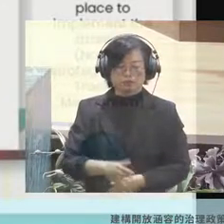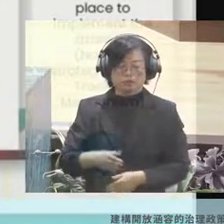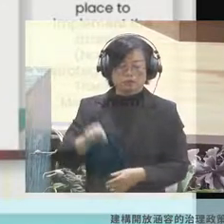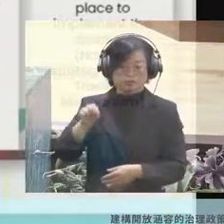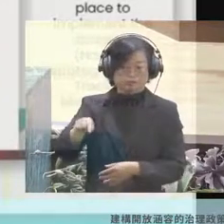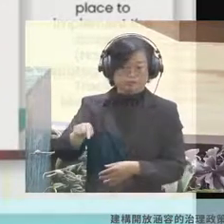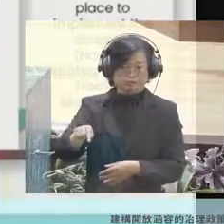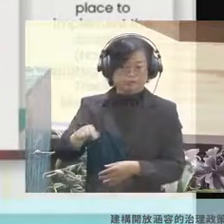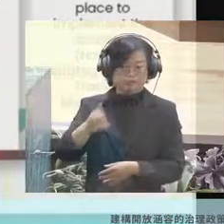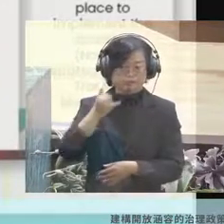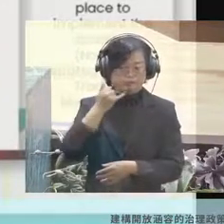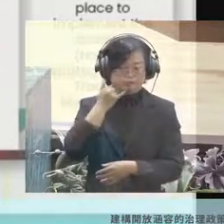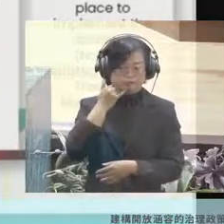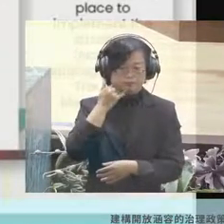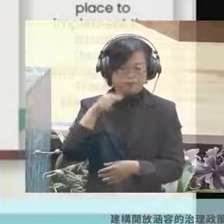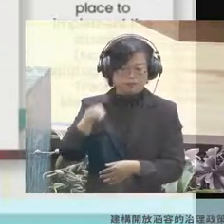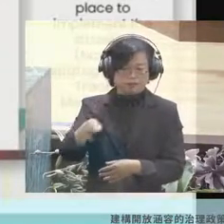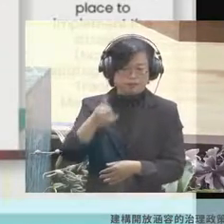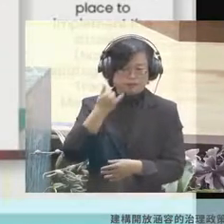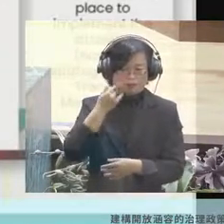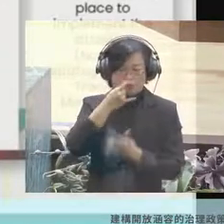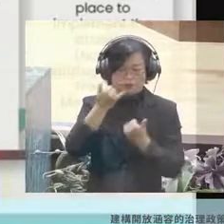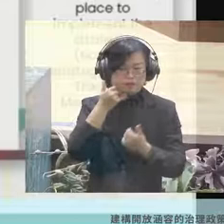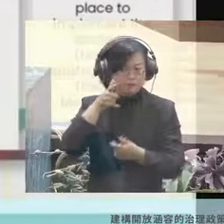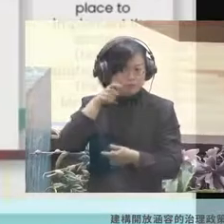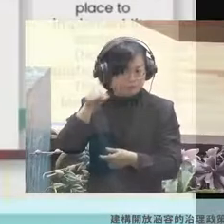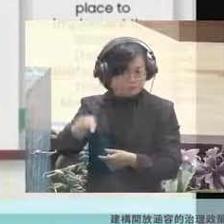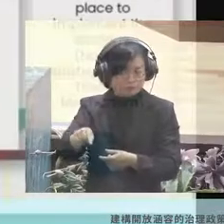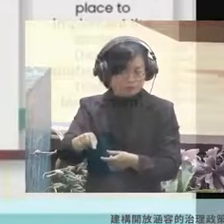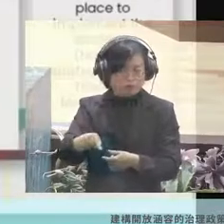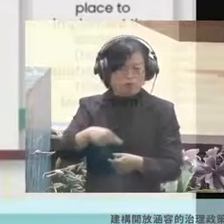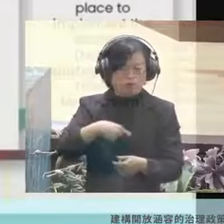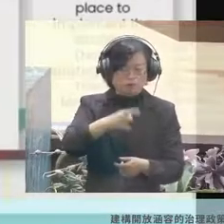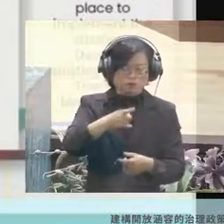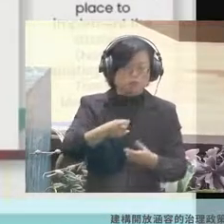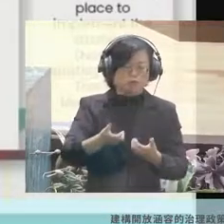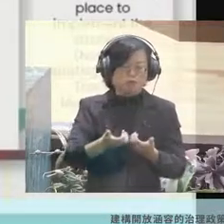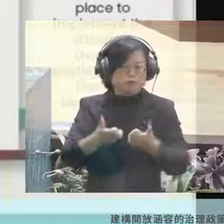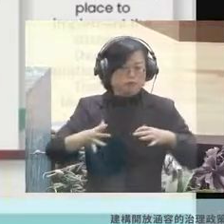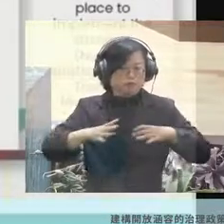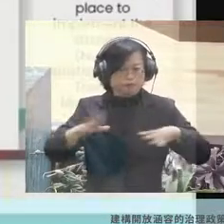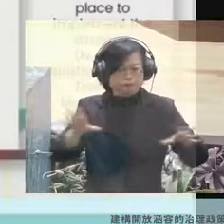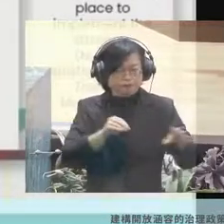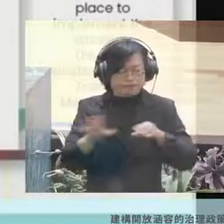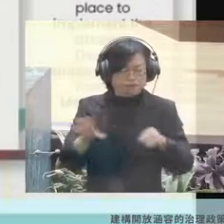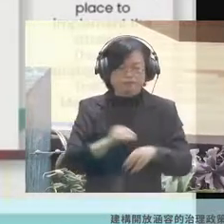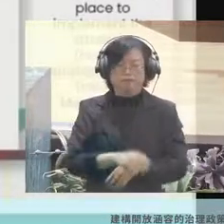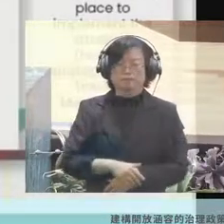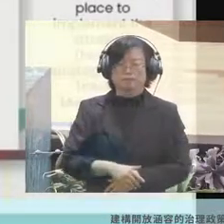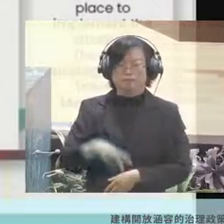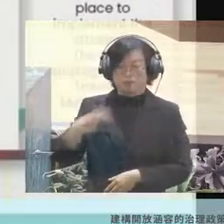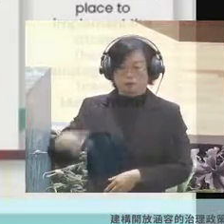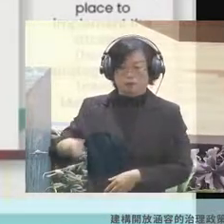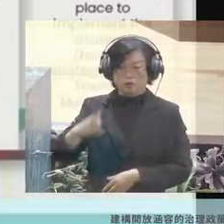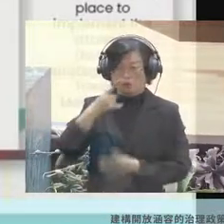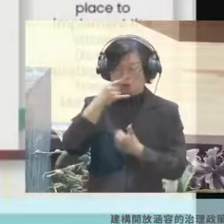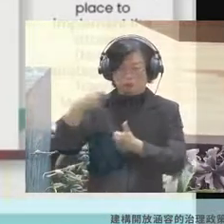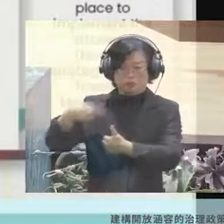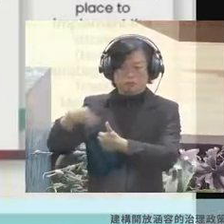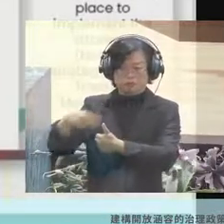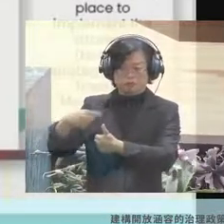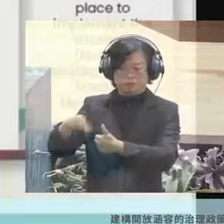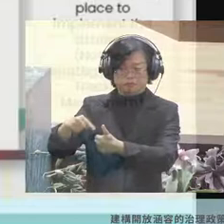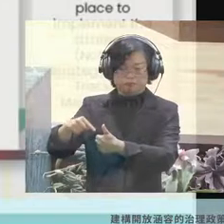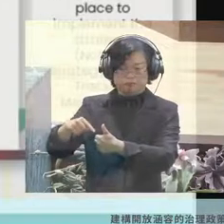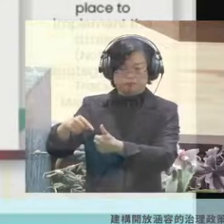specification of the data. Then there's a training and capacity building plan. Continue to engage with all stakeholders and encourage the use of